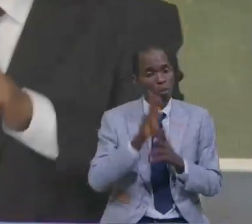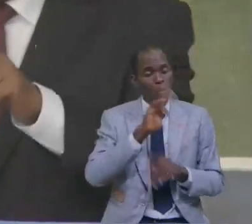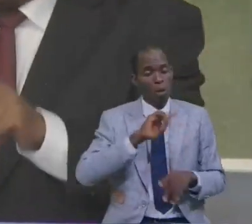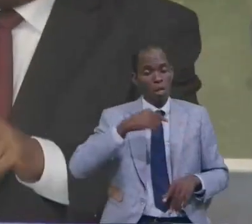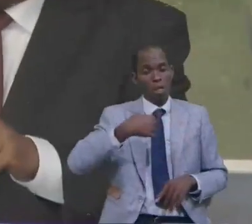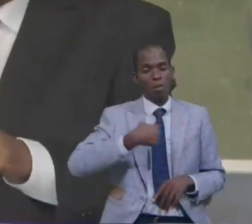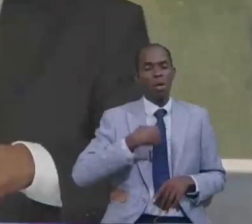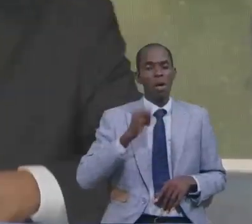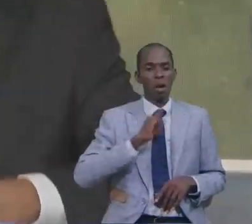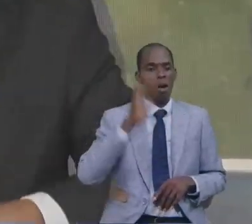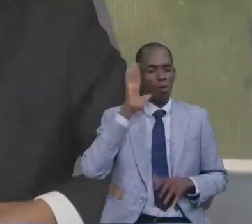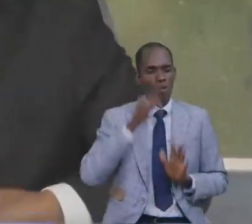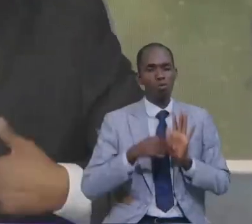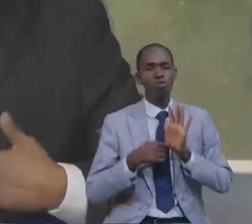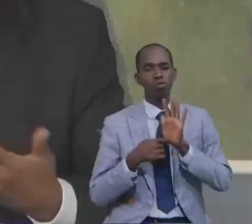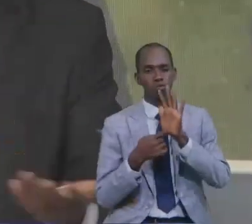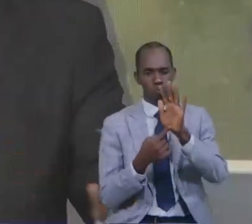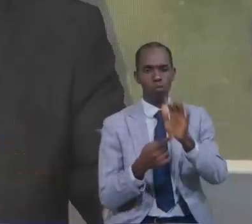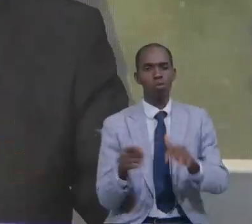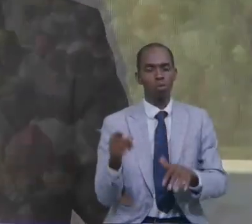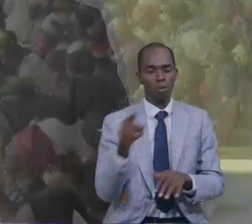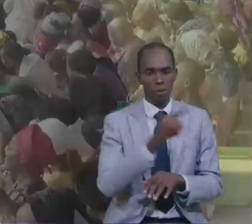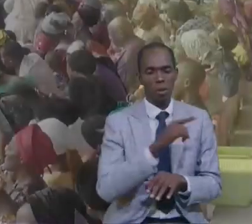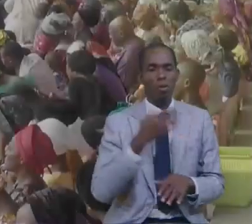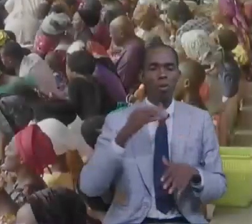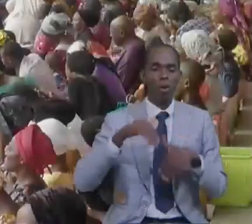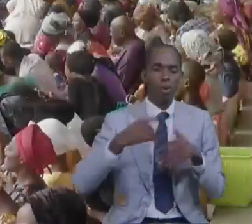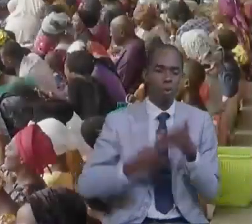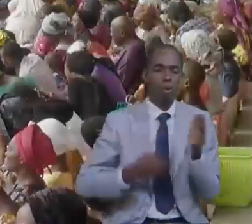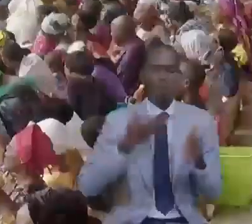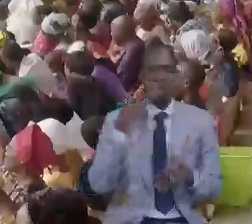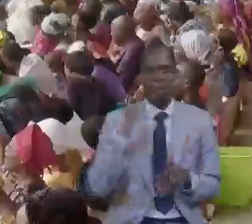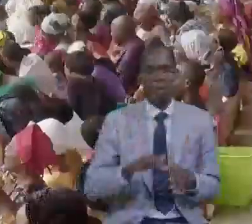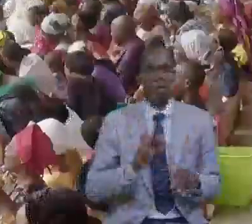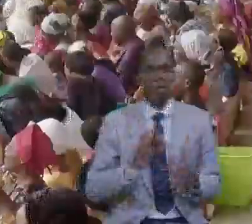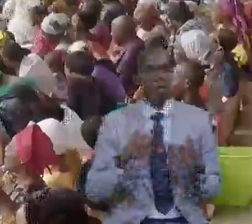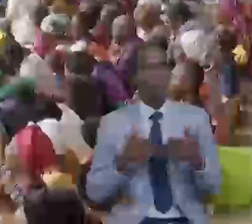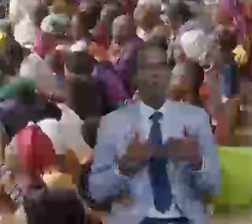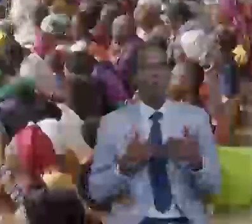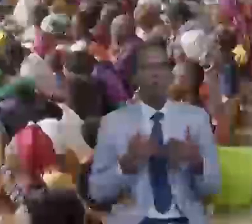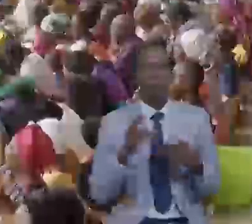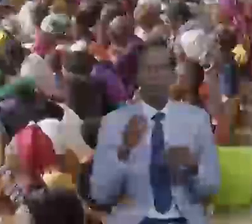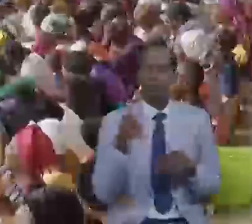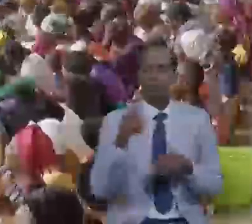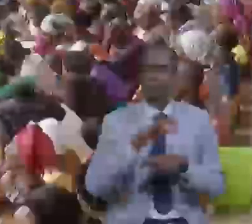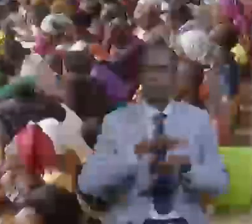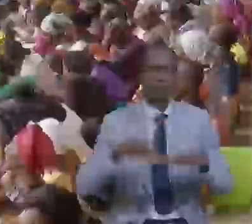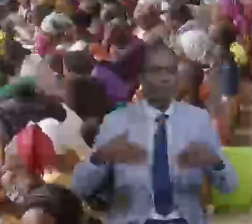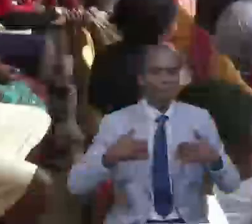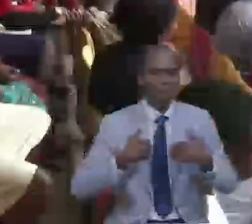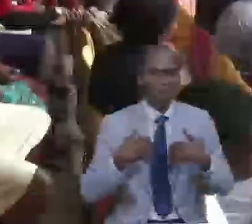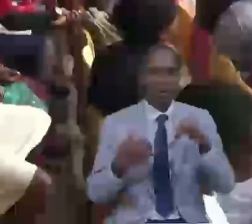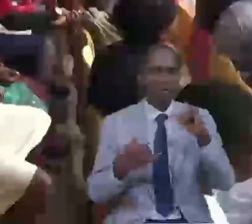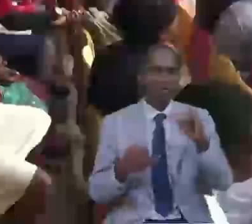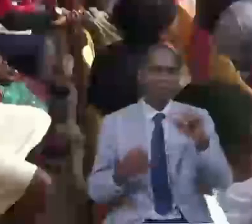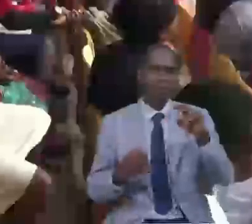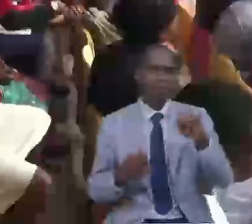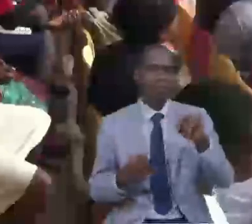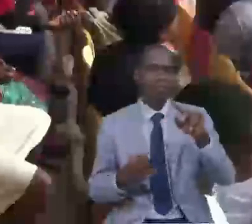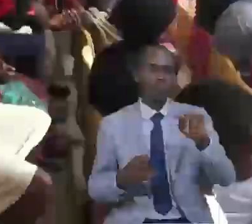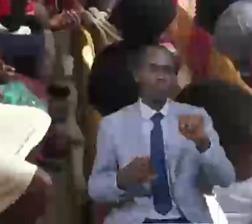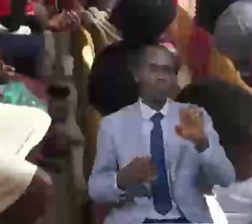And what happened only brought it out that you didn't have integrity. When that